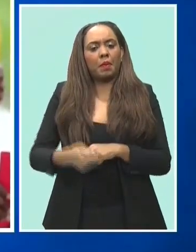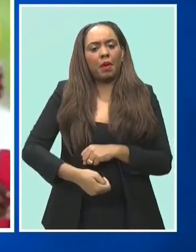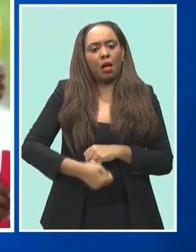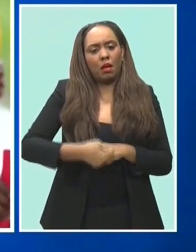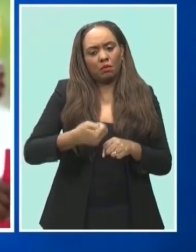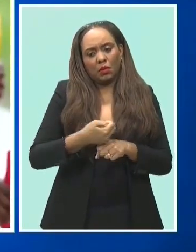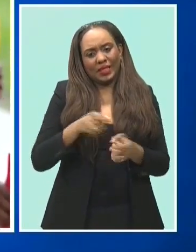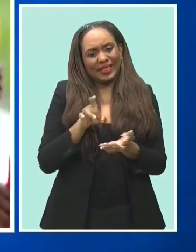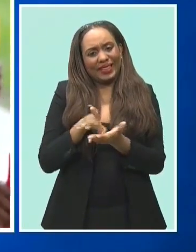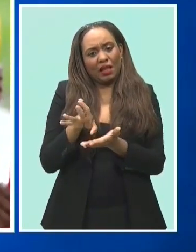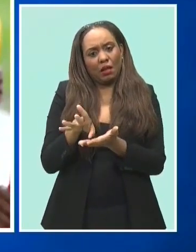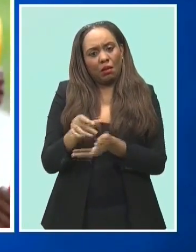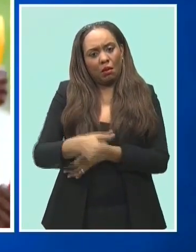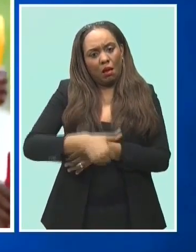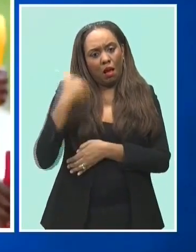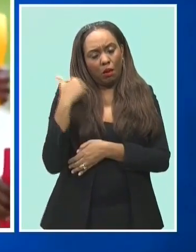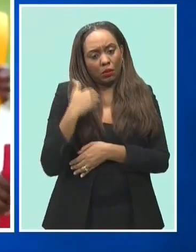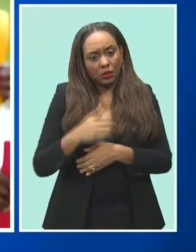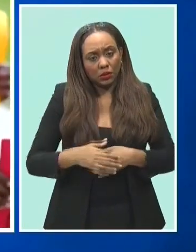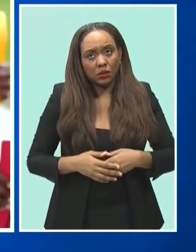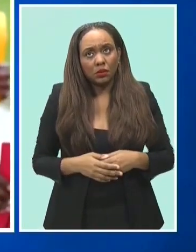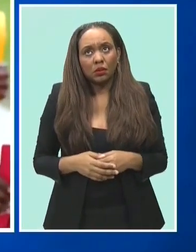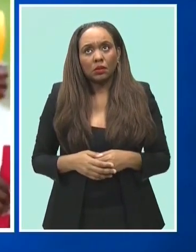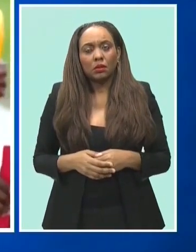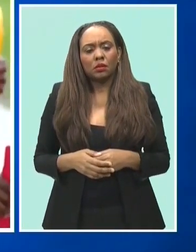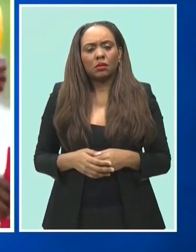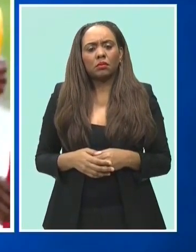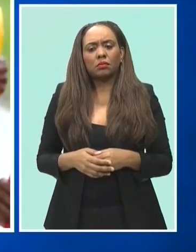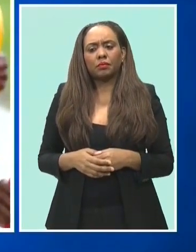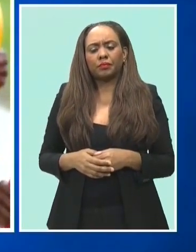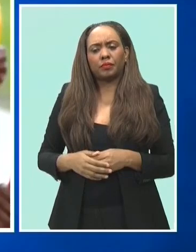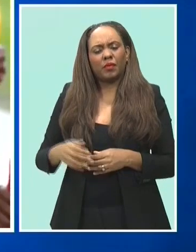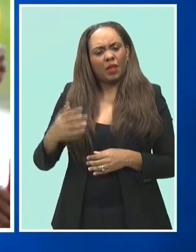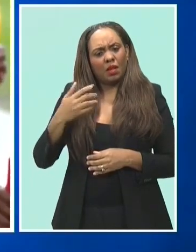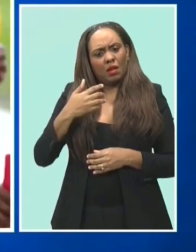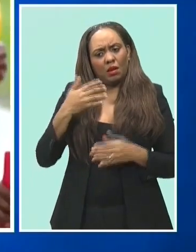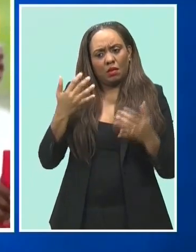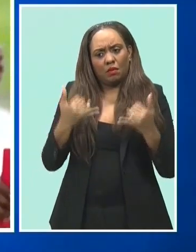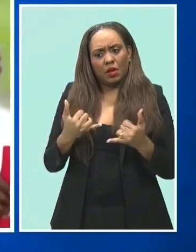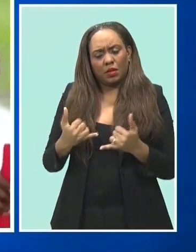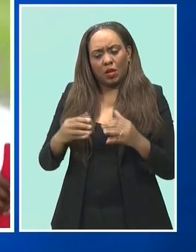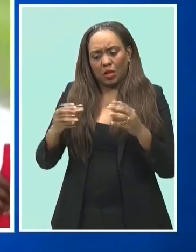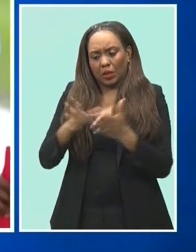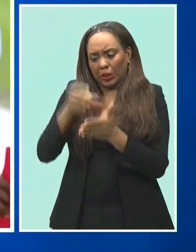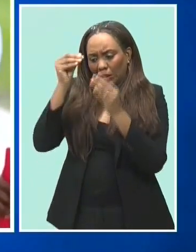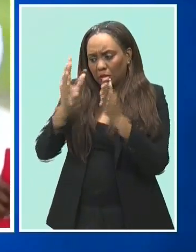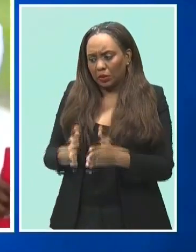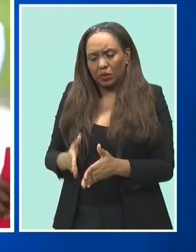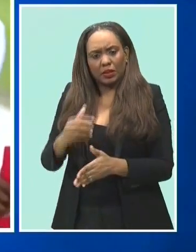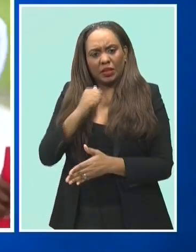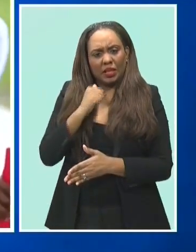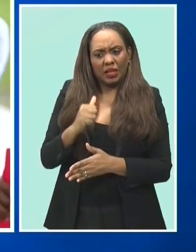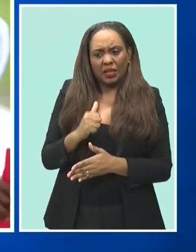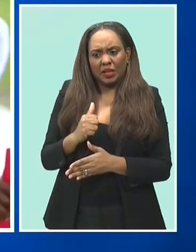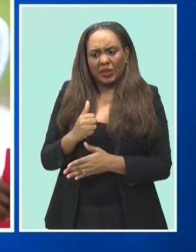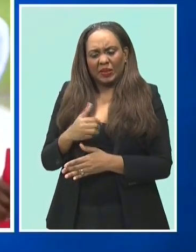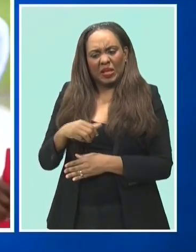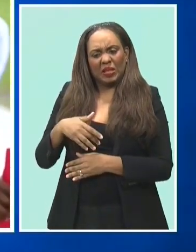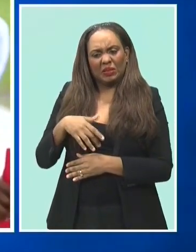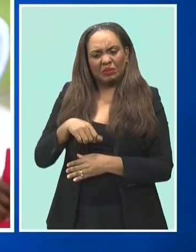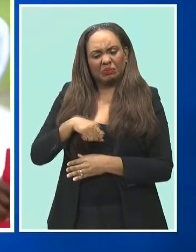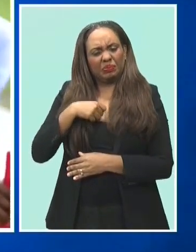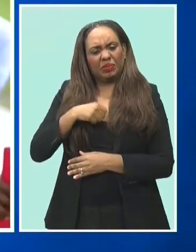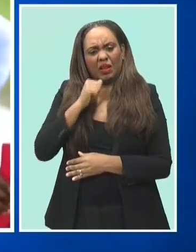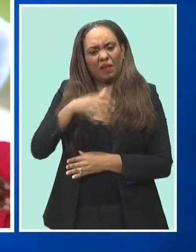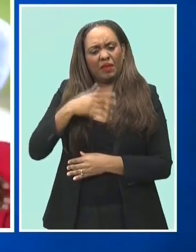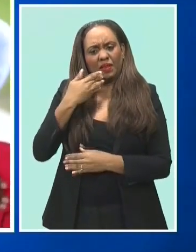down and it's affecting the students. This is our concern here at Carlton Francis. And we are asking the Ministry of Education to please come